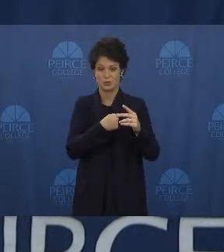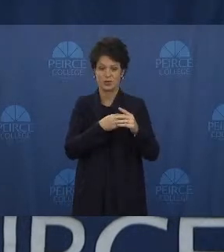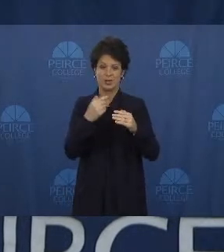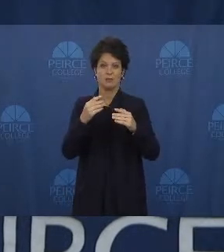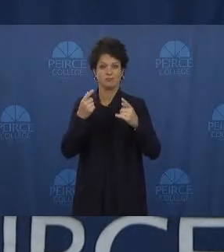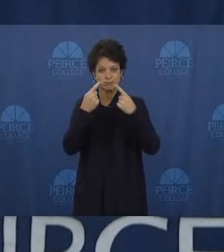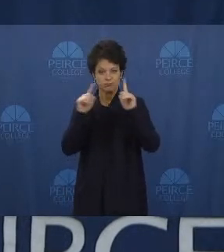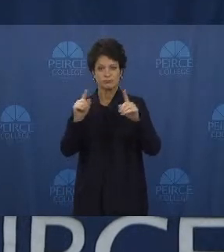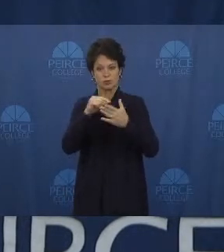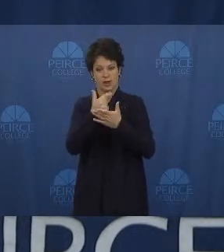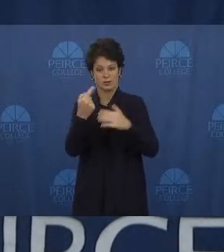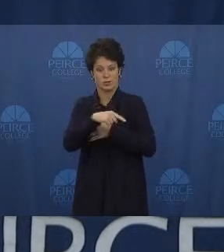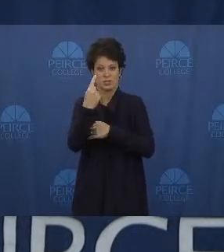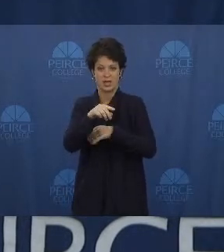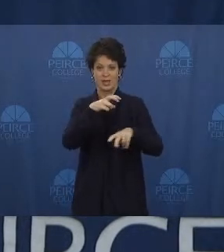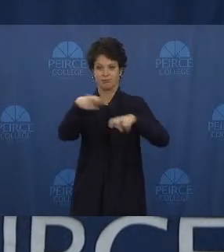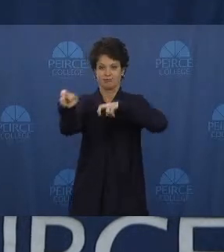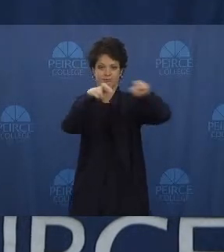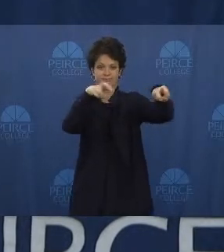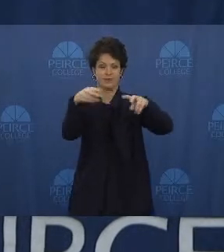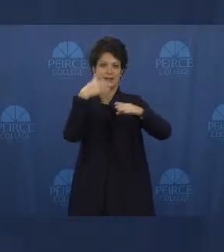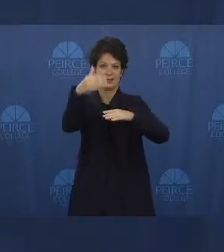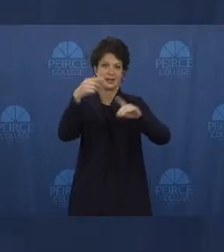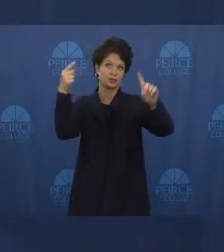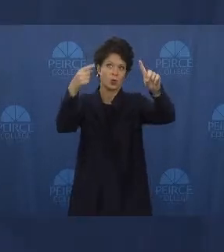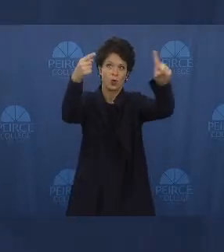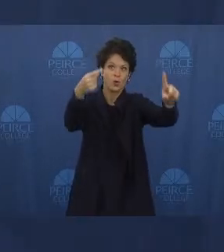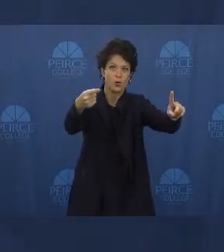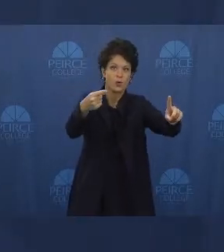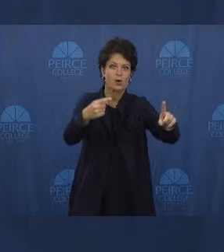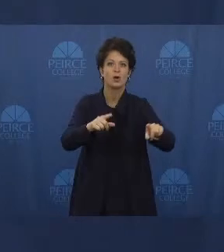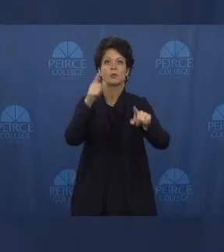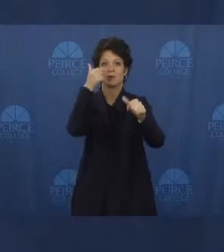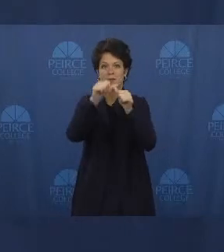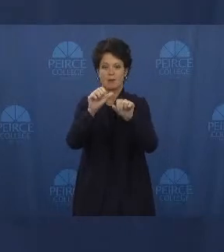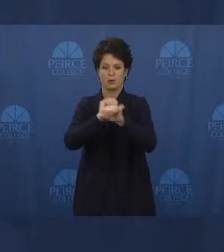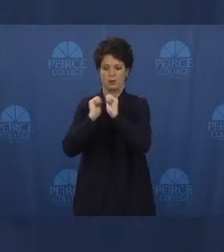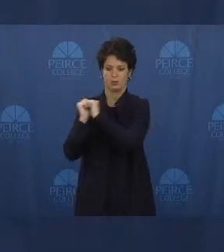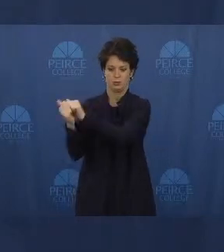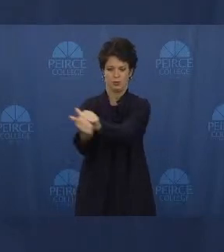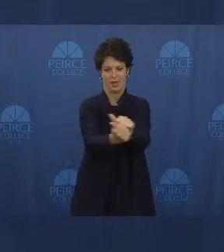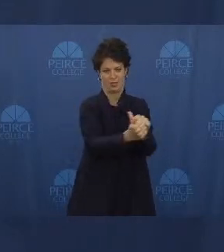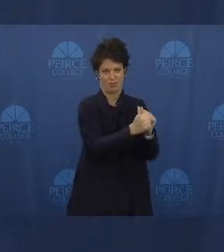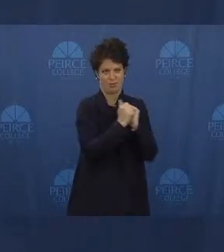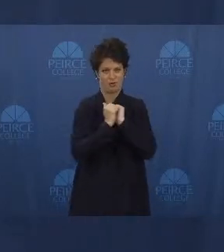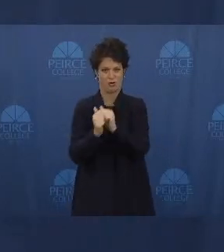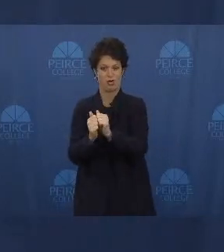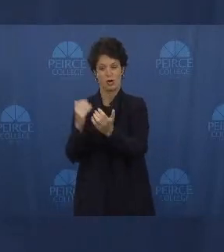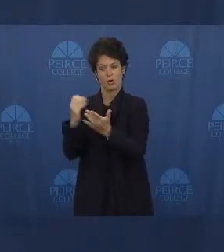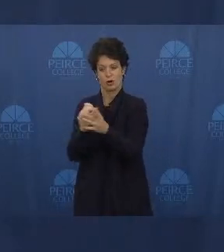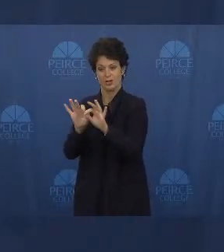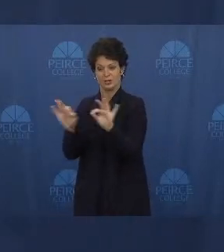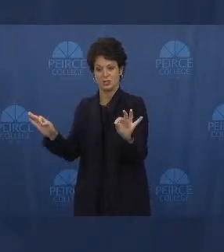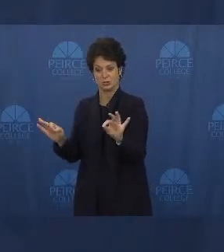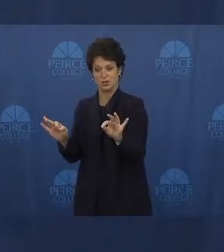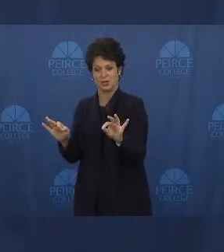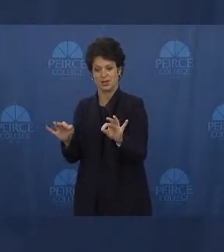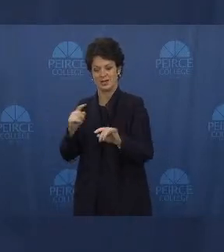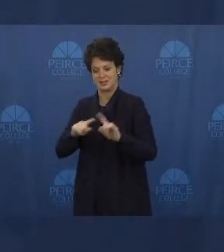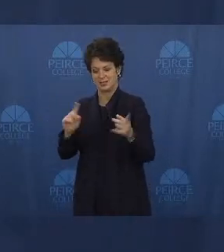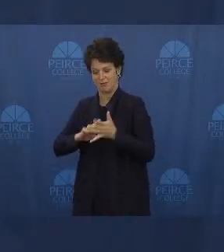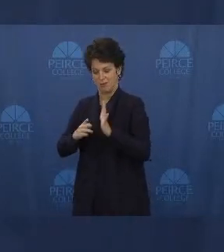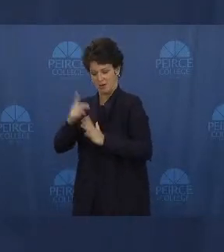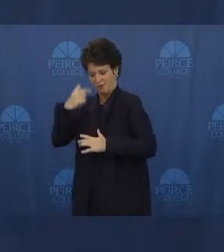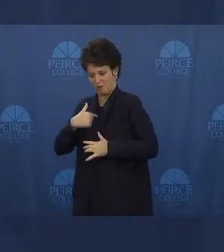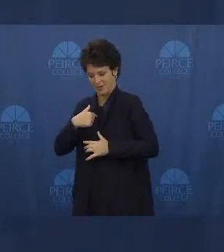next steps, I urge you to remember, we are all in this together. Although earning our degree holds a different meaning